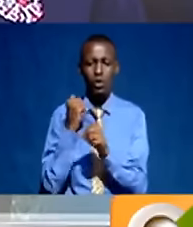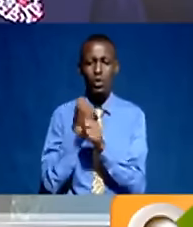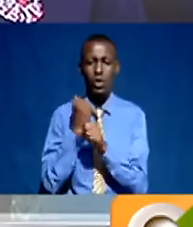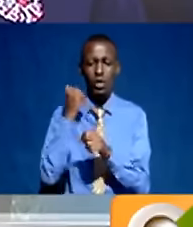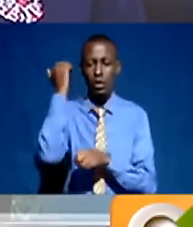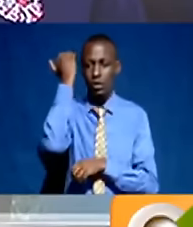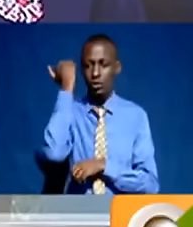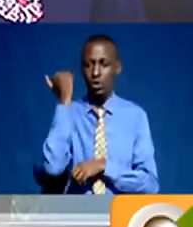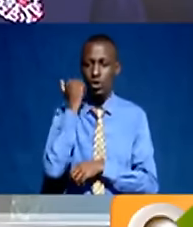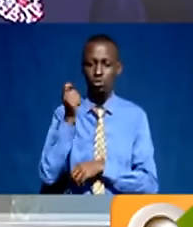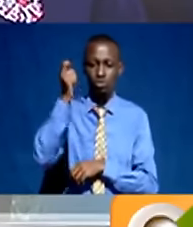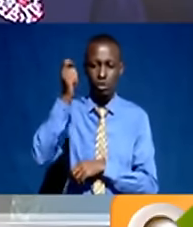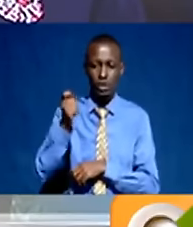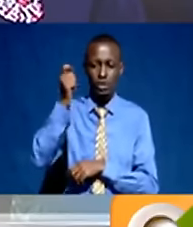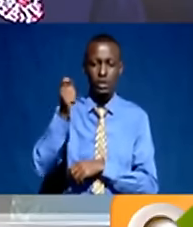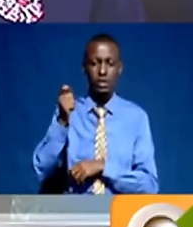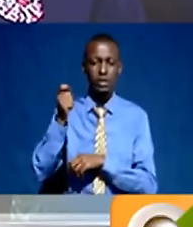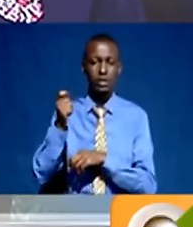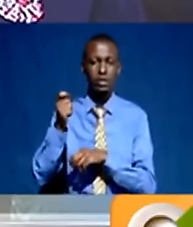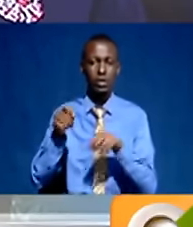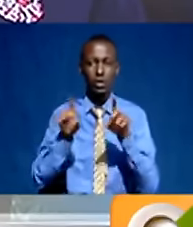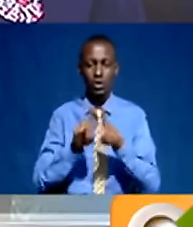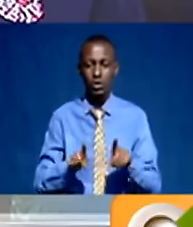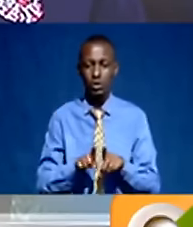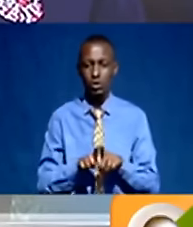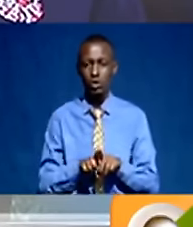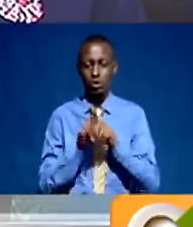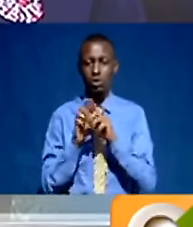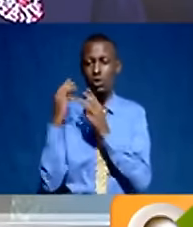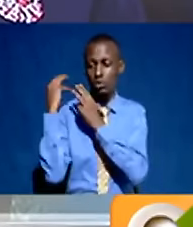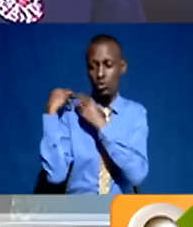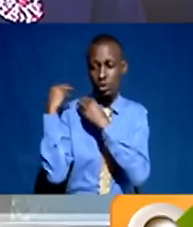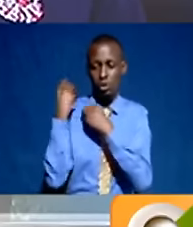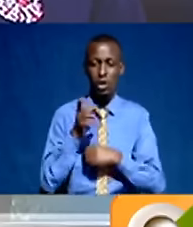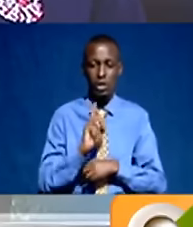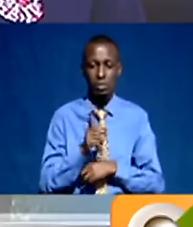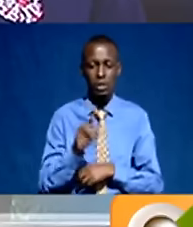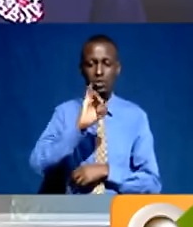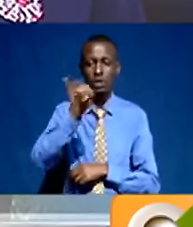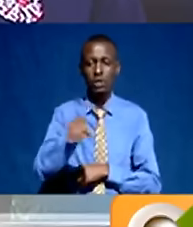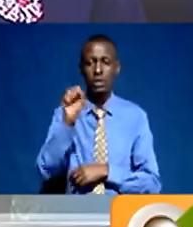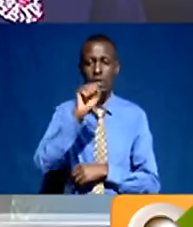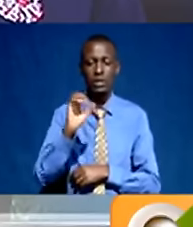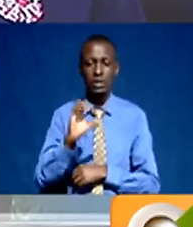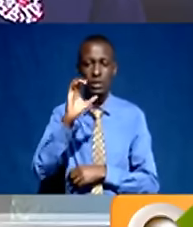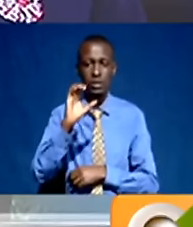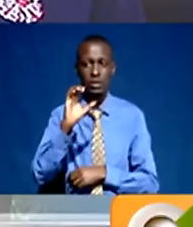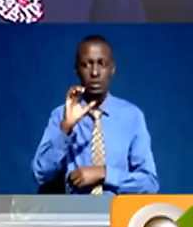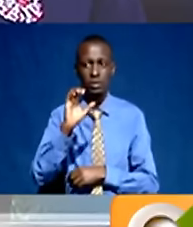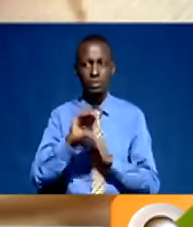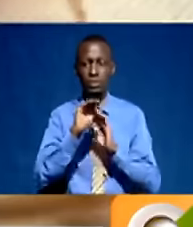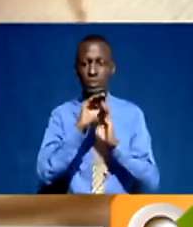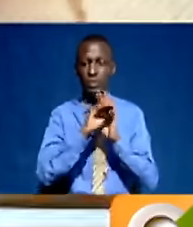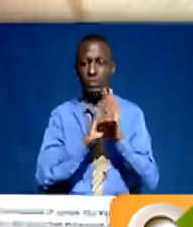in administering justice and usurp the disciplinary mandate of the Judicial Service Commission. Now, in a